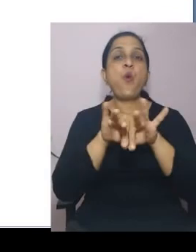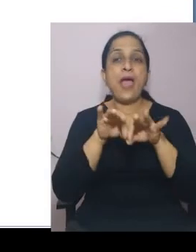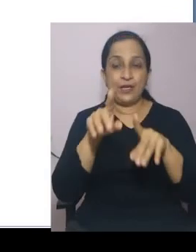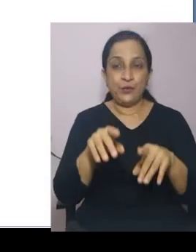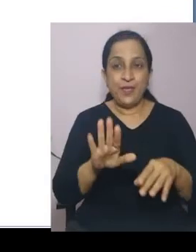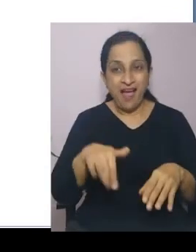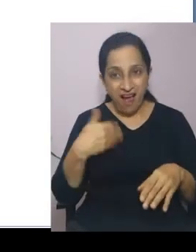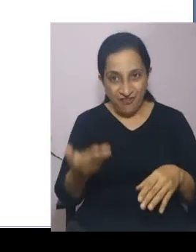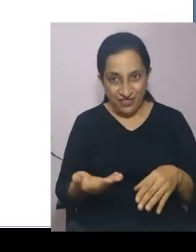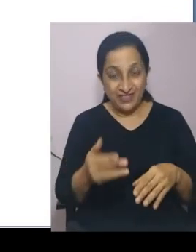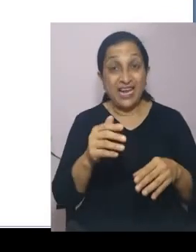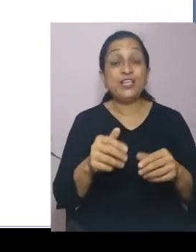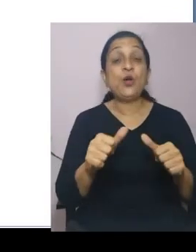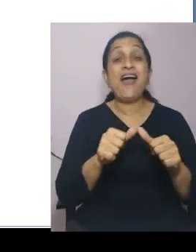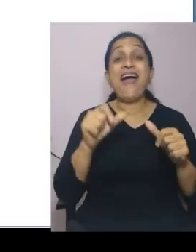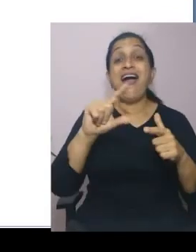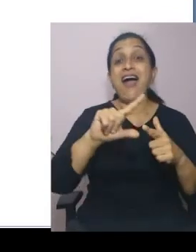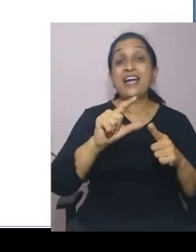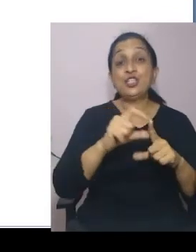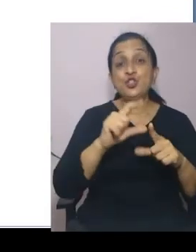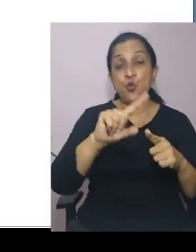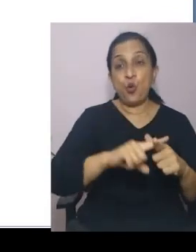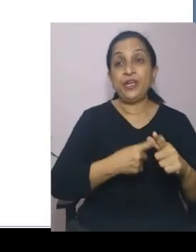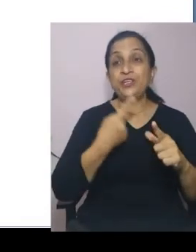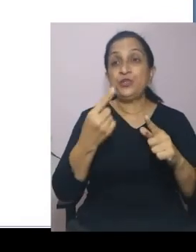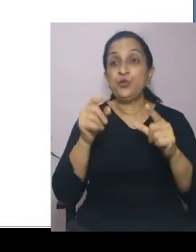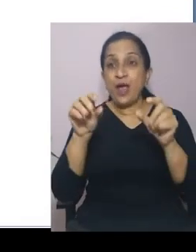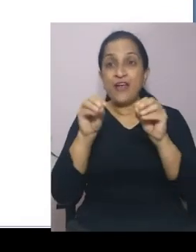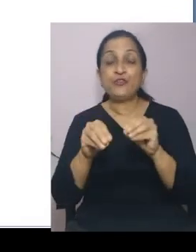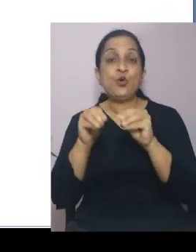elements. Once you have determined, simply put,